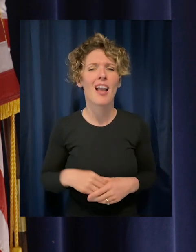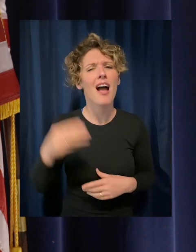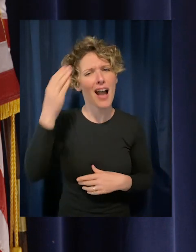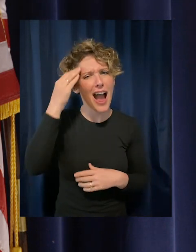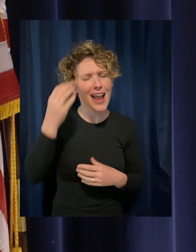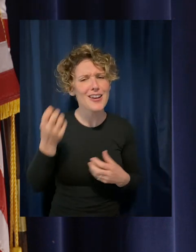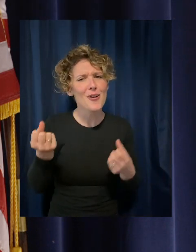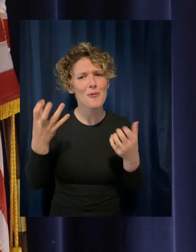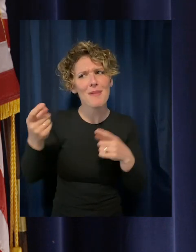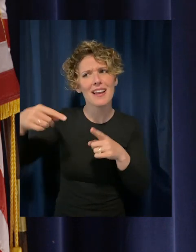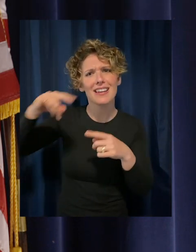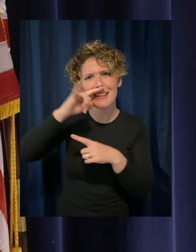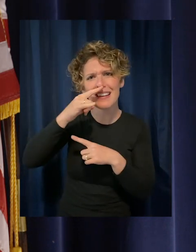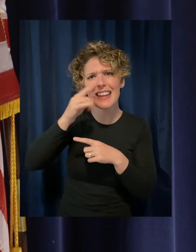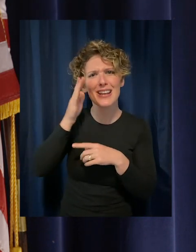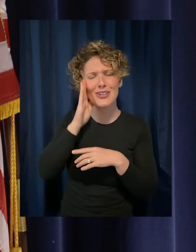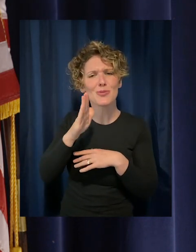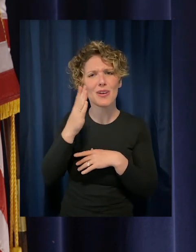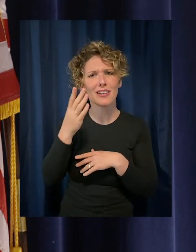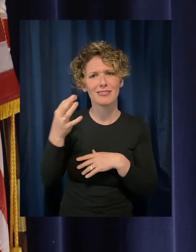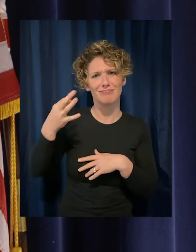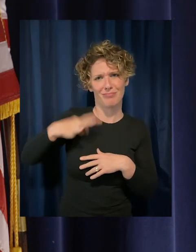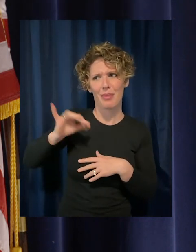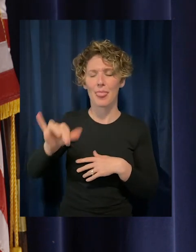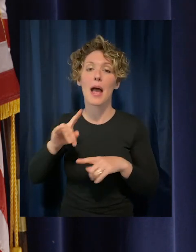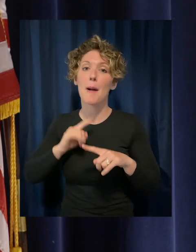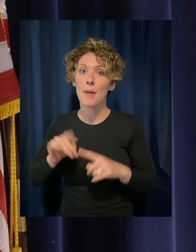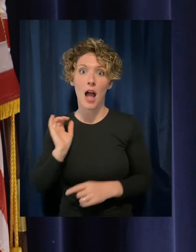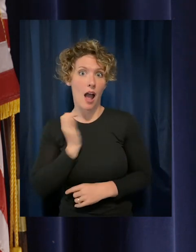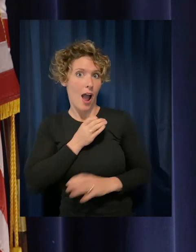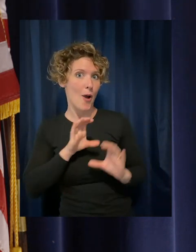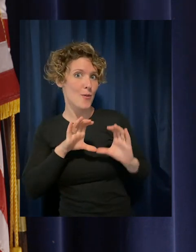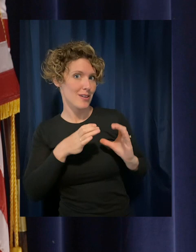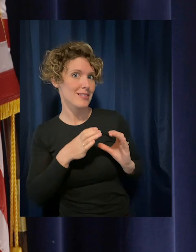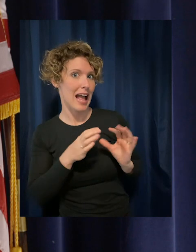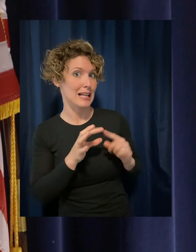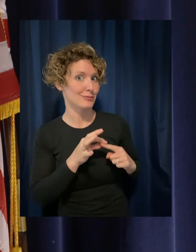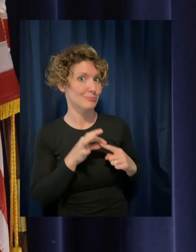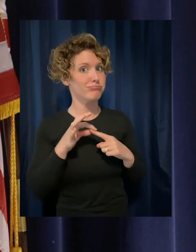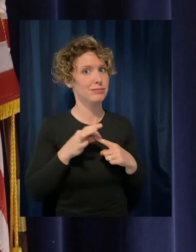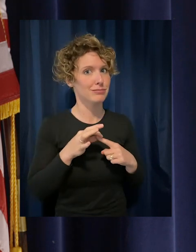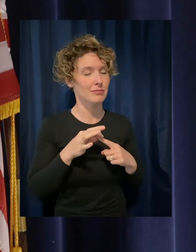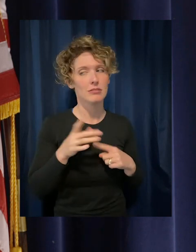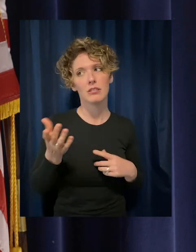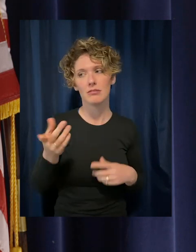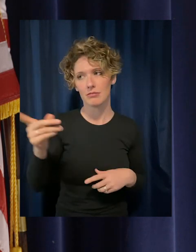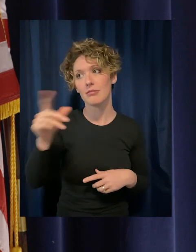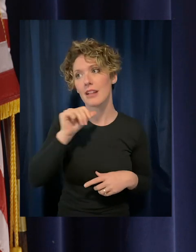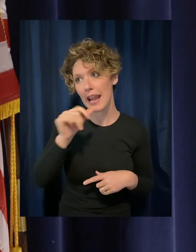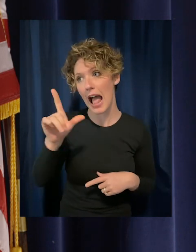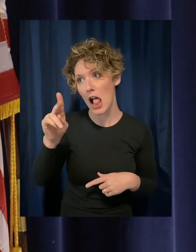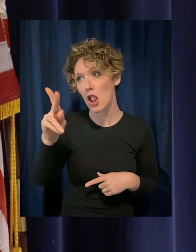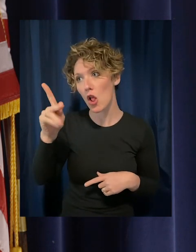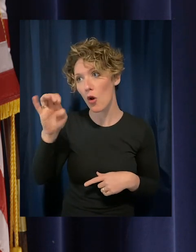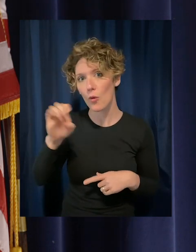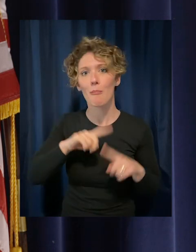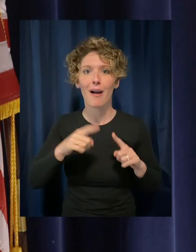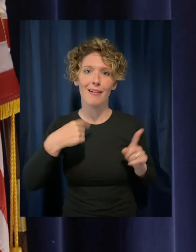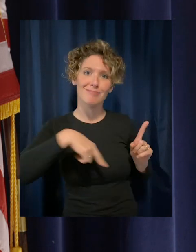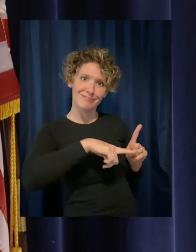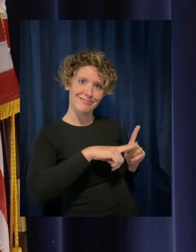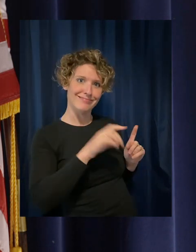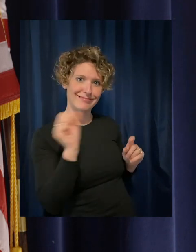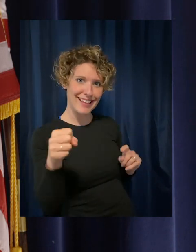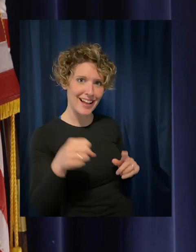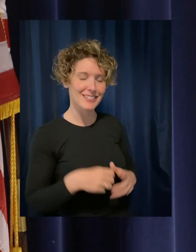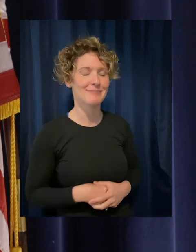entirely new level, with the exception of a few of us. Luke. Whether it was turning in an